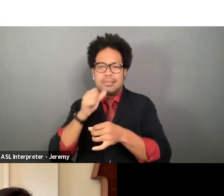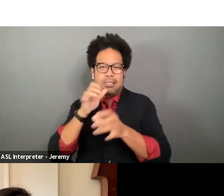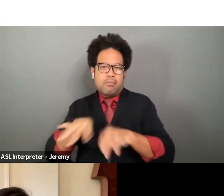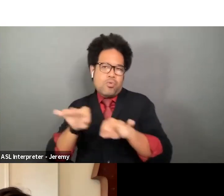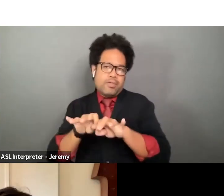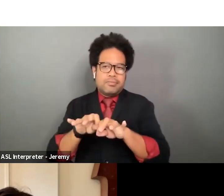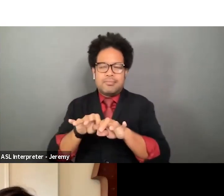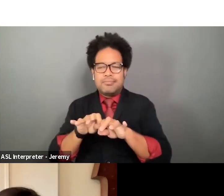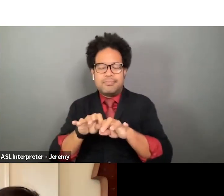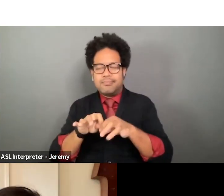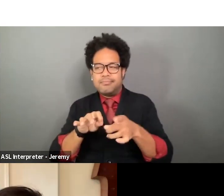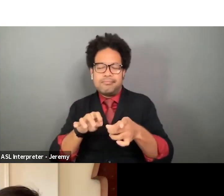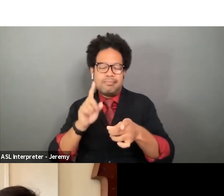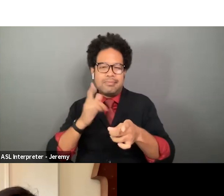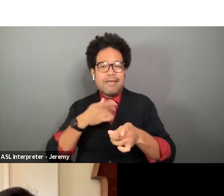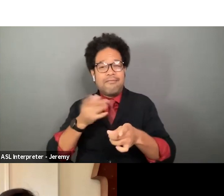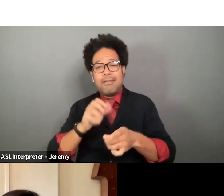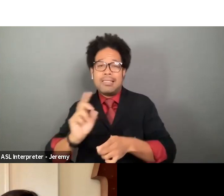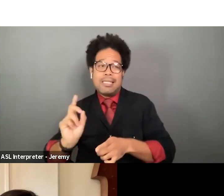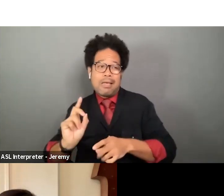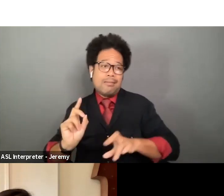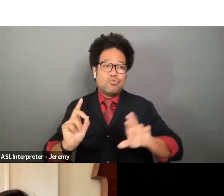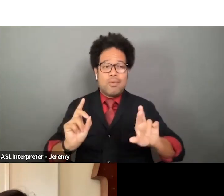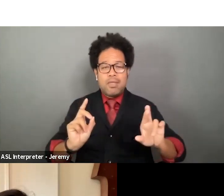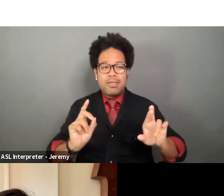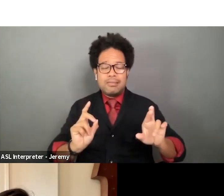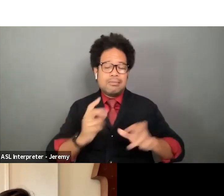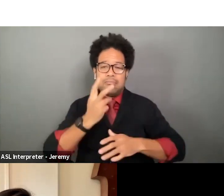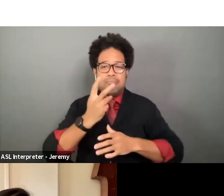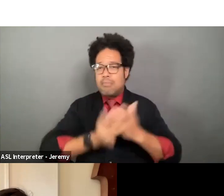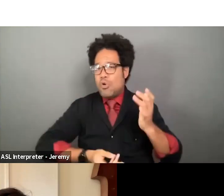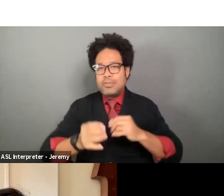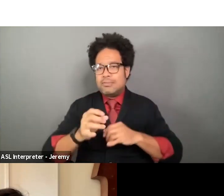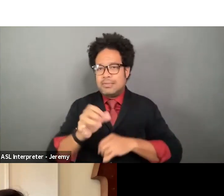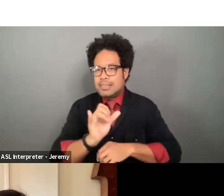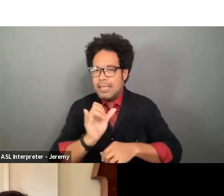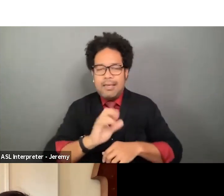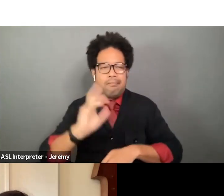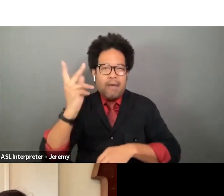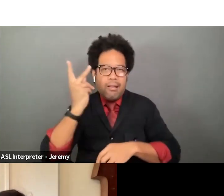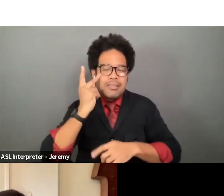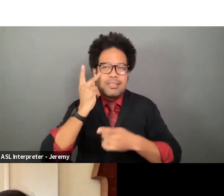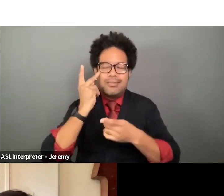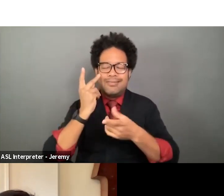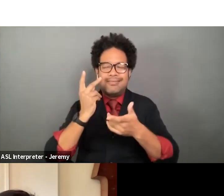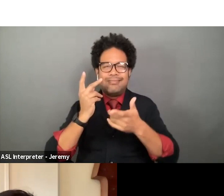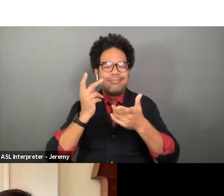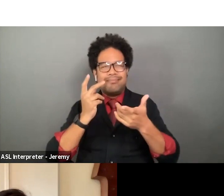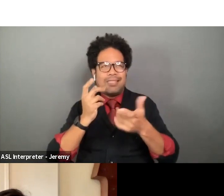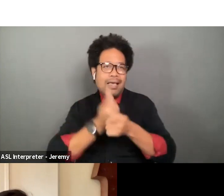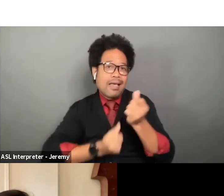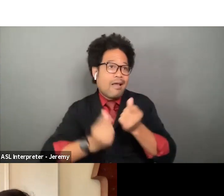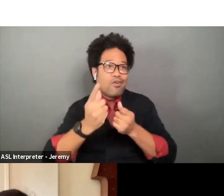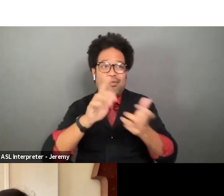feel like both the Democrats and the Republicans are the same. It's politics. Everyone is corrupt.